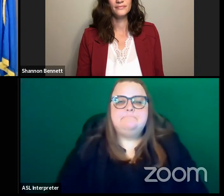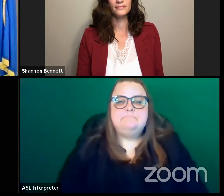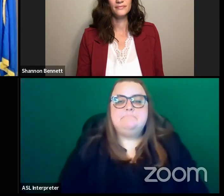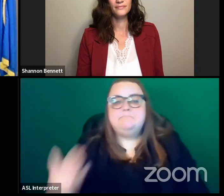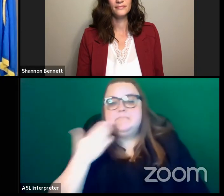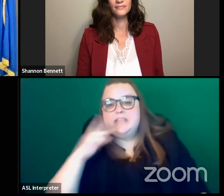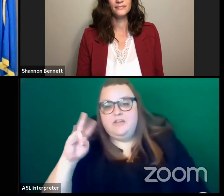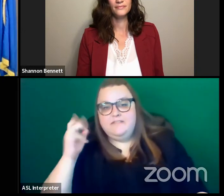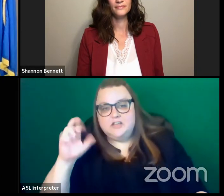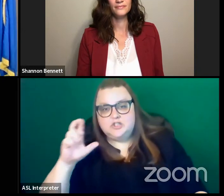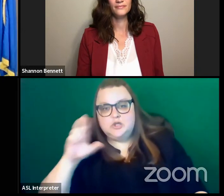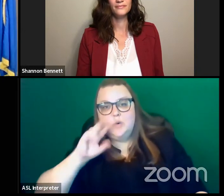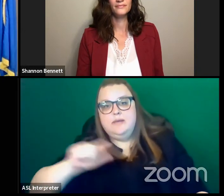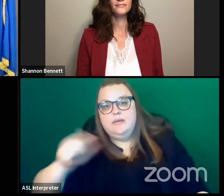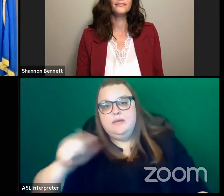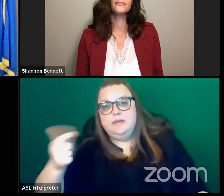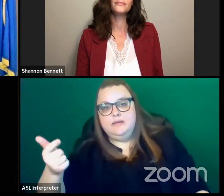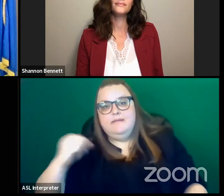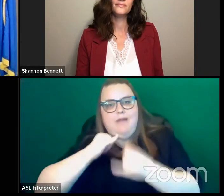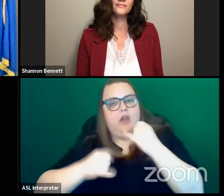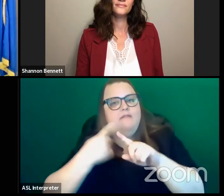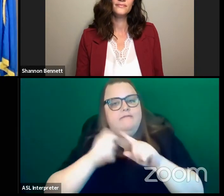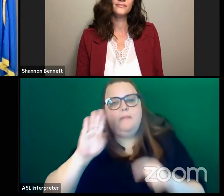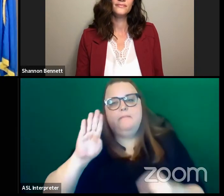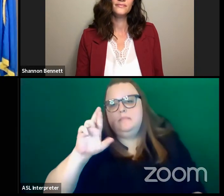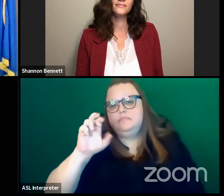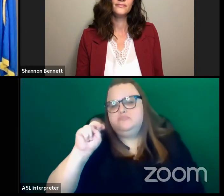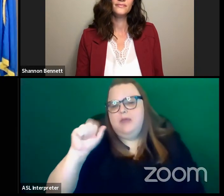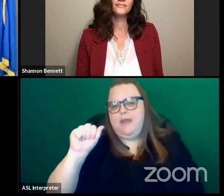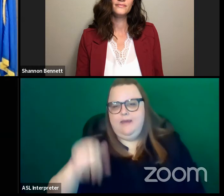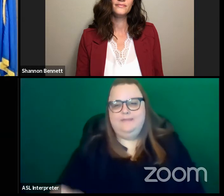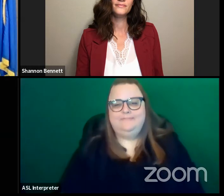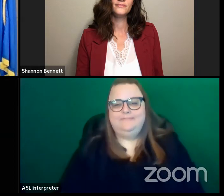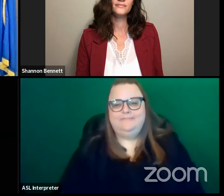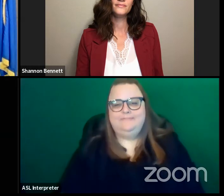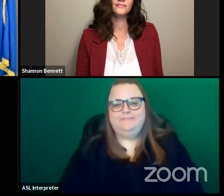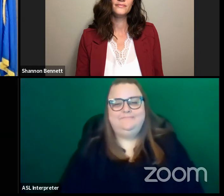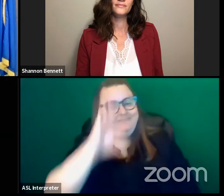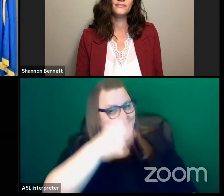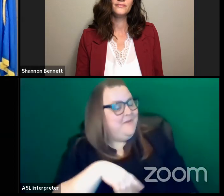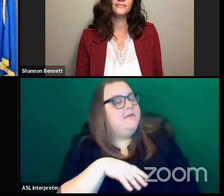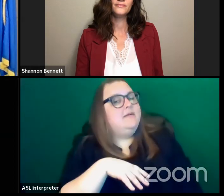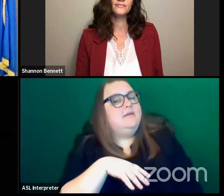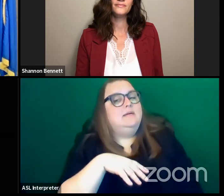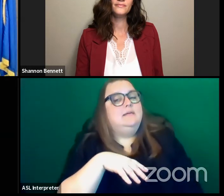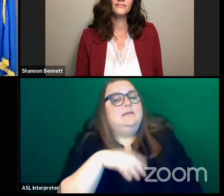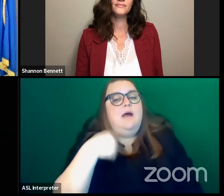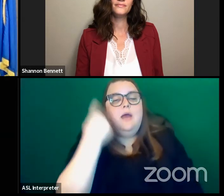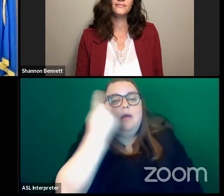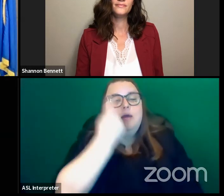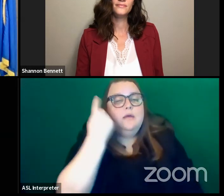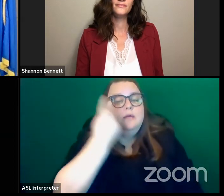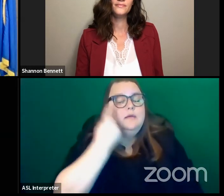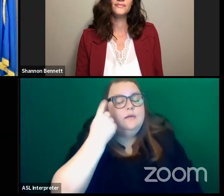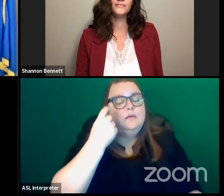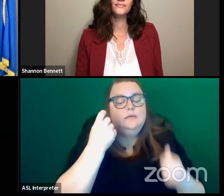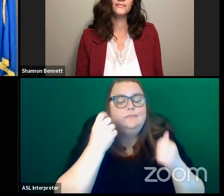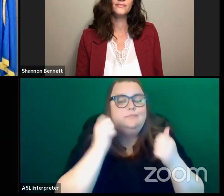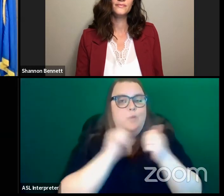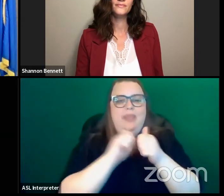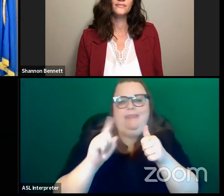final question from Brenna. Hi, thanks for taking my question. I'm wondering, with the initial doses